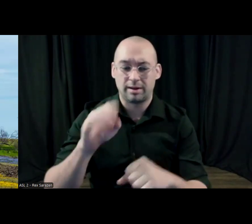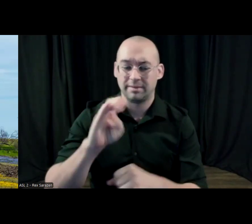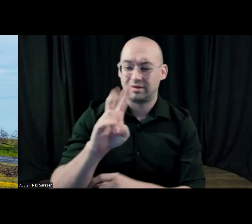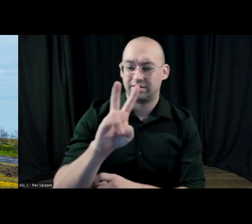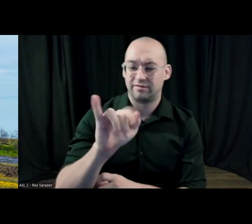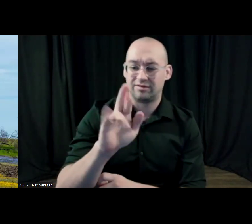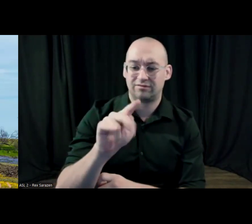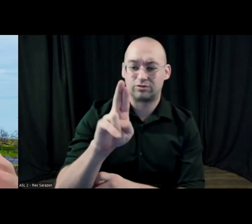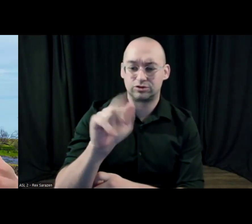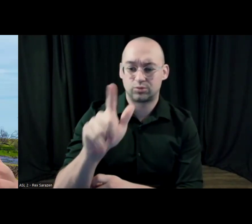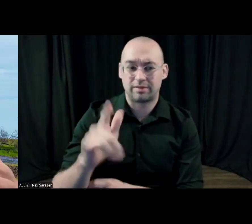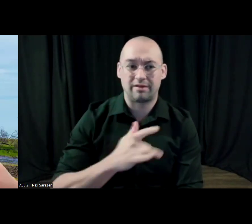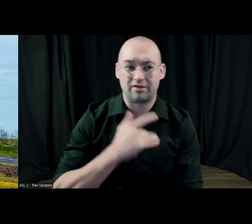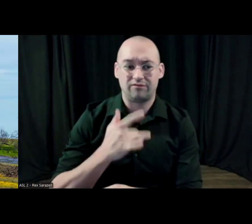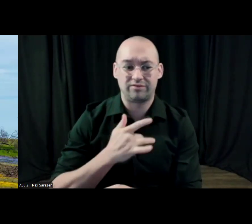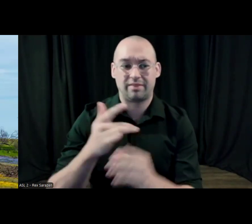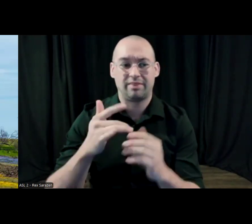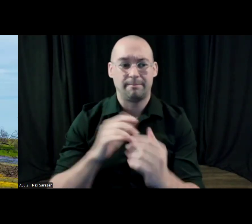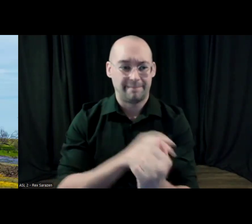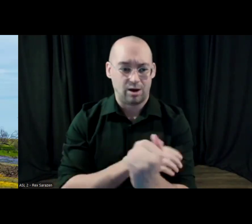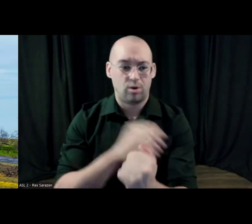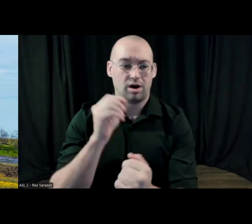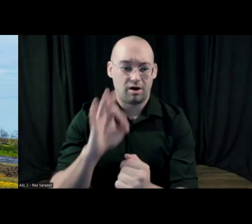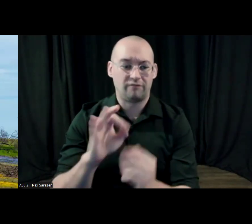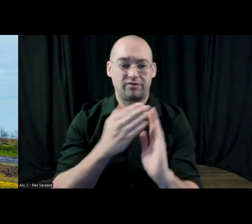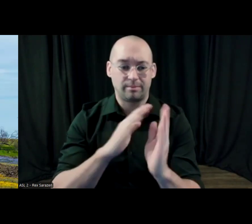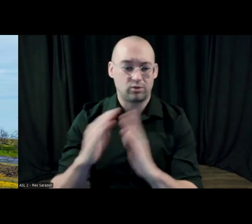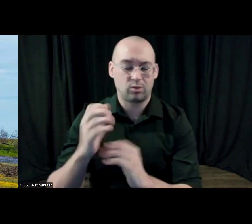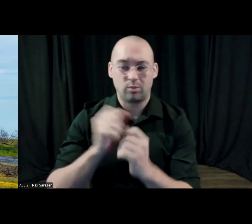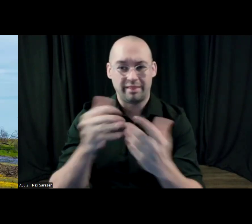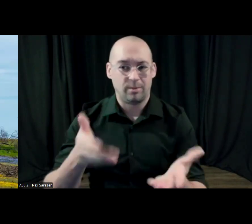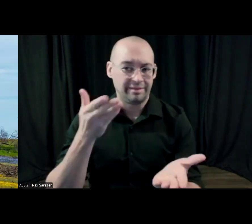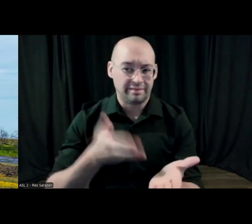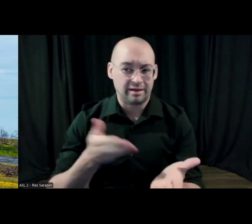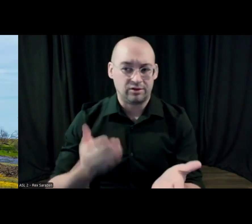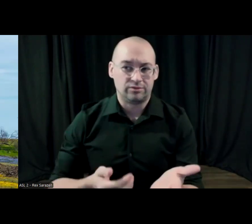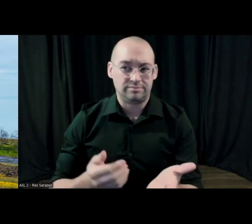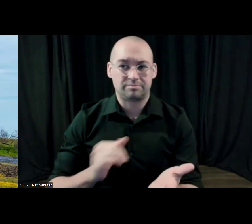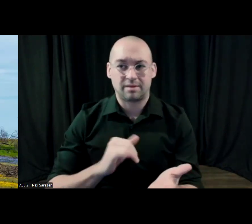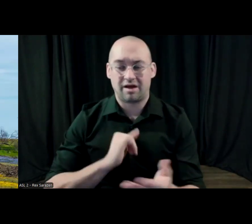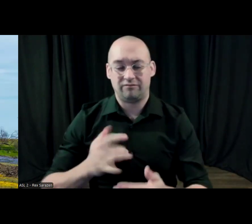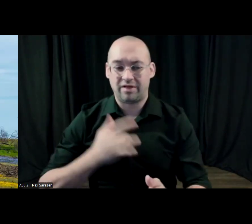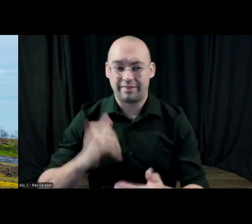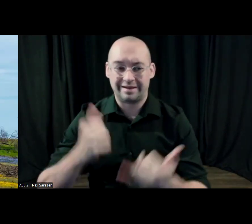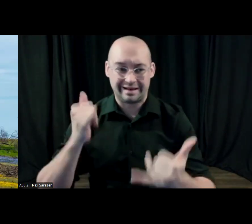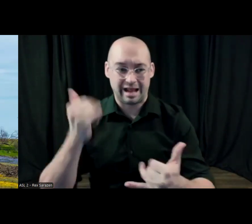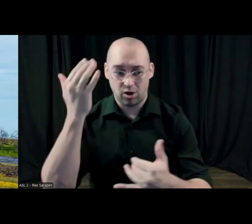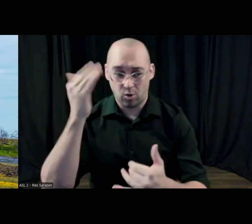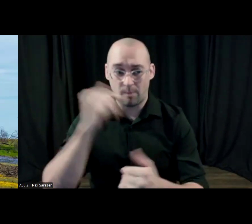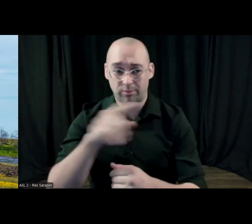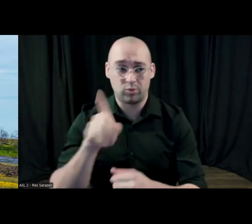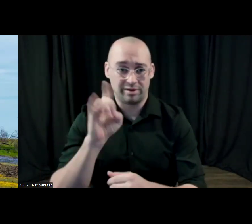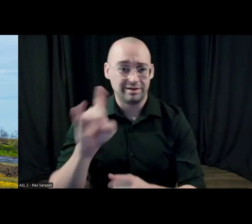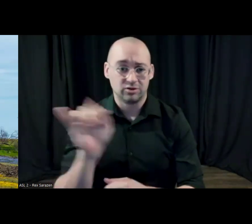the power of community without being present. So I felt that today. I hope you all did too.